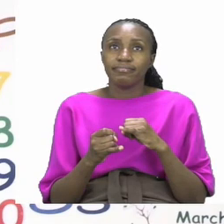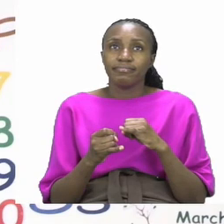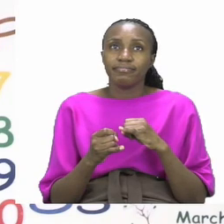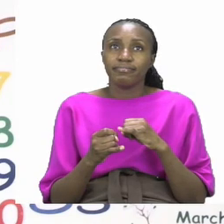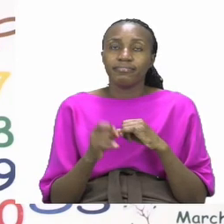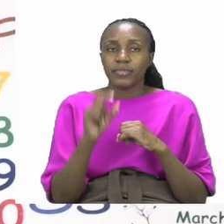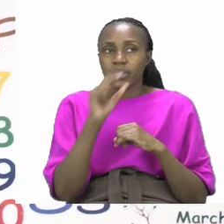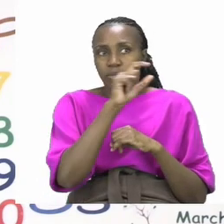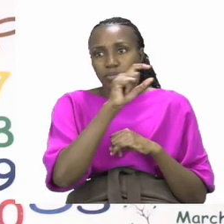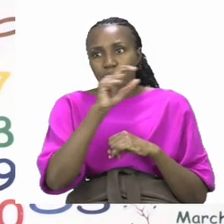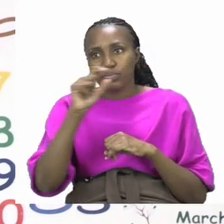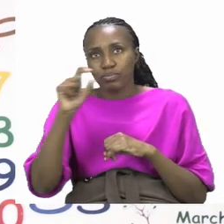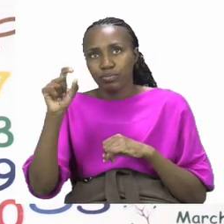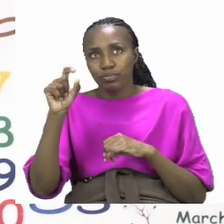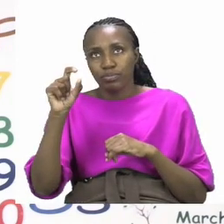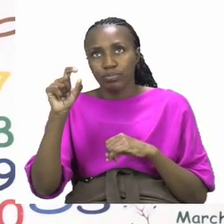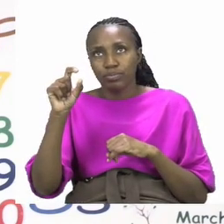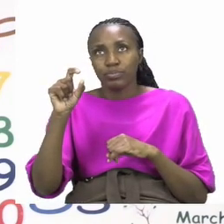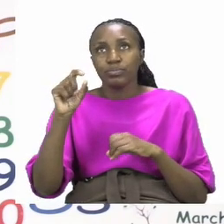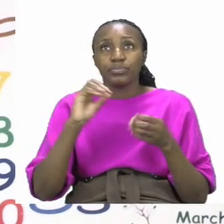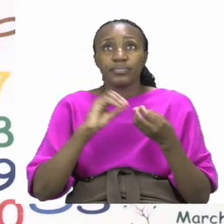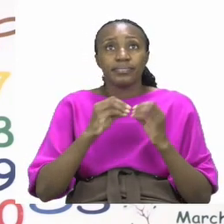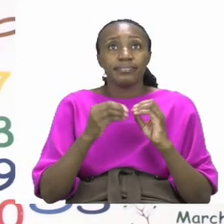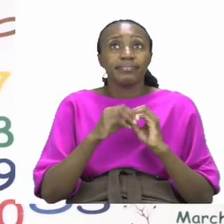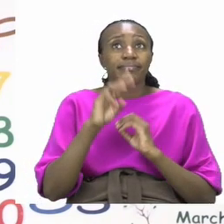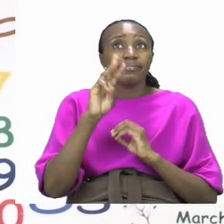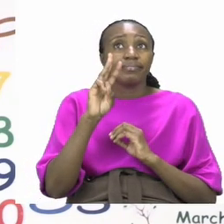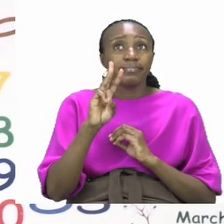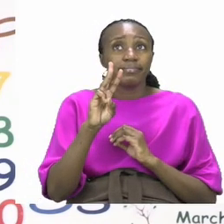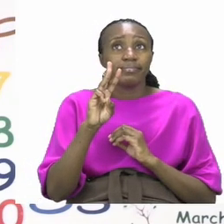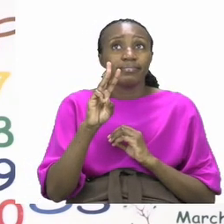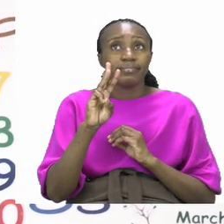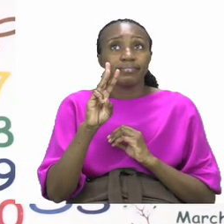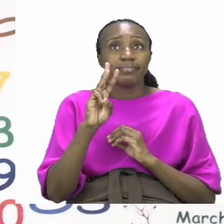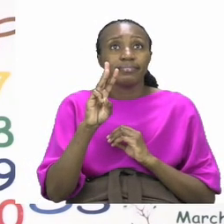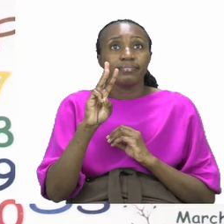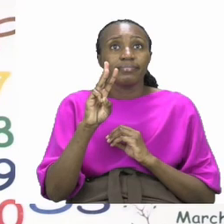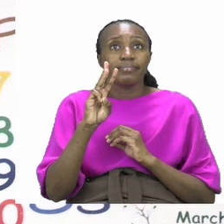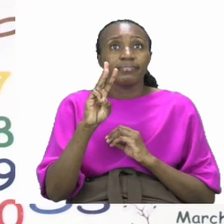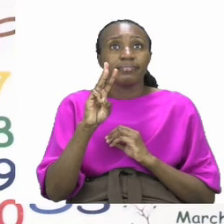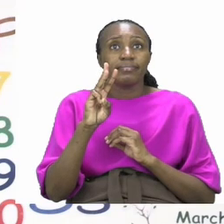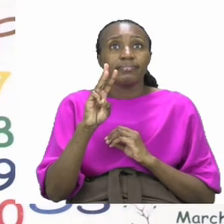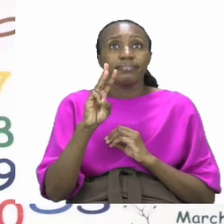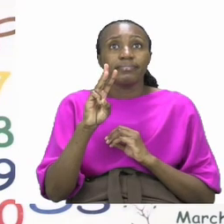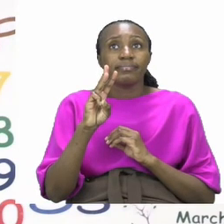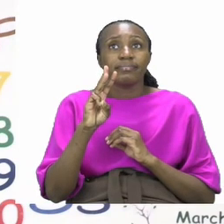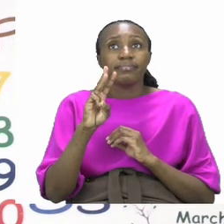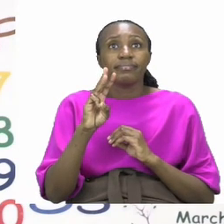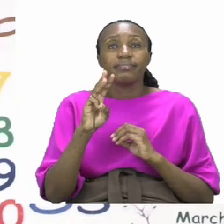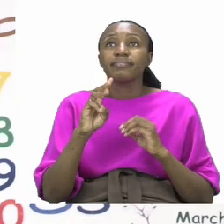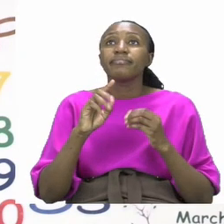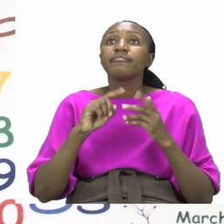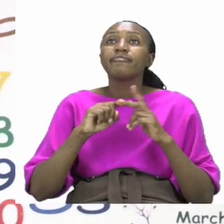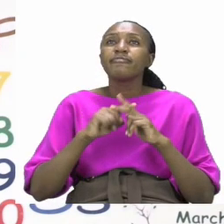cross. Number three says, we're fixing dash TV.